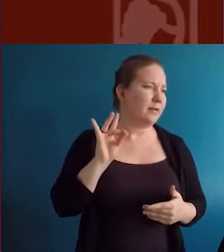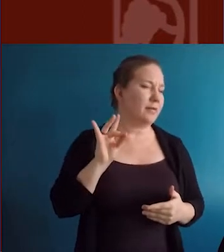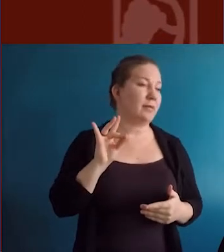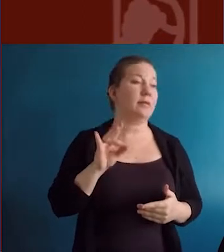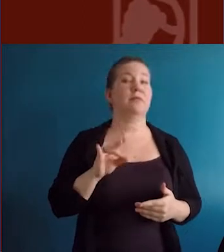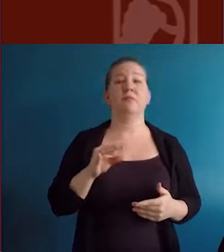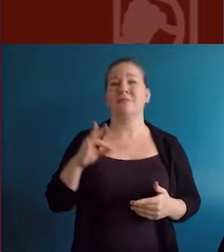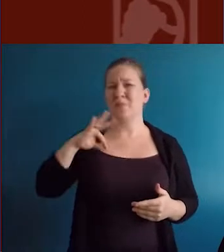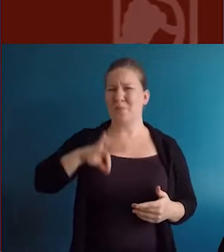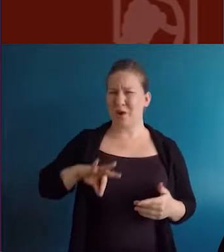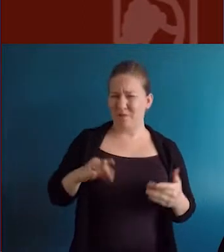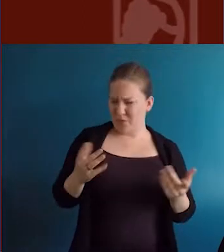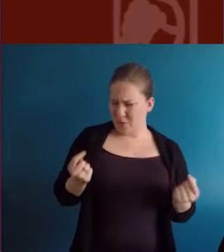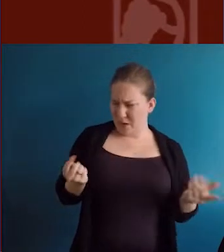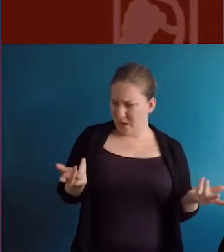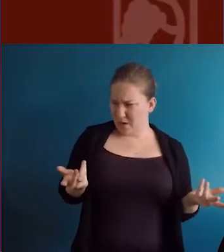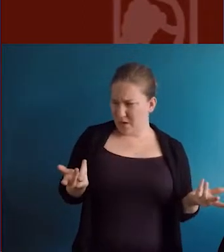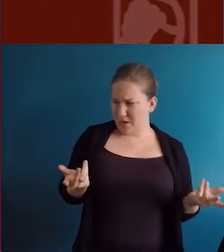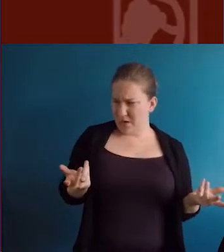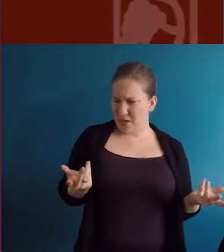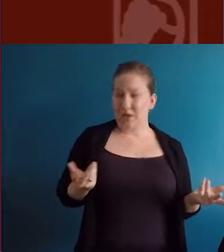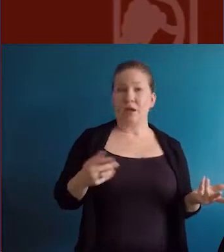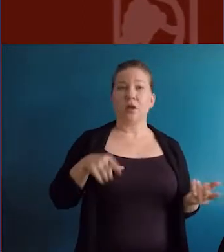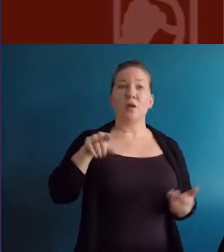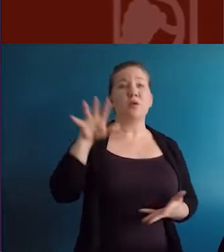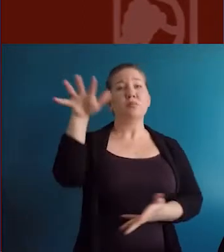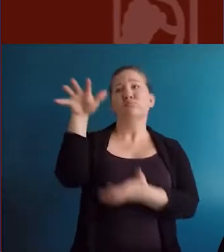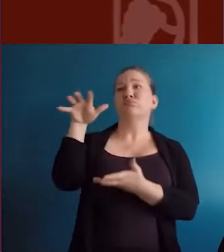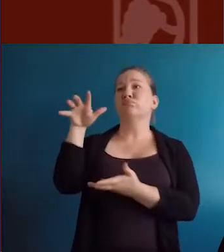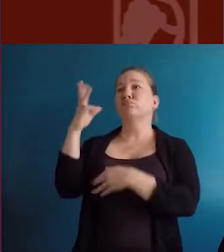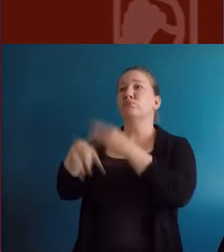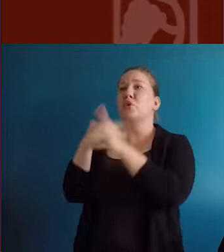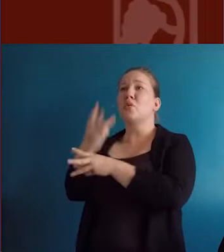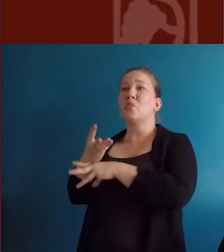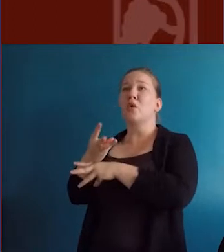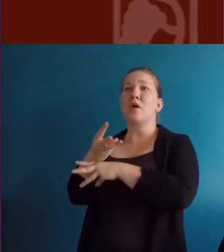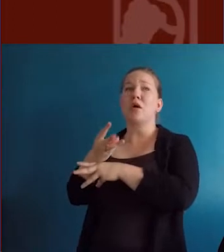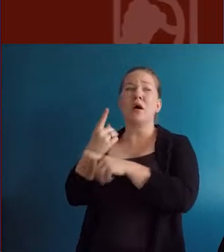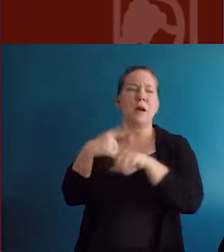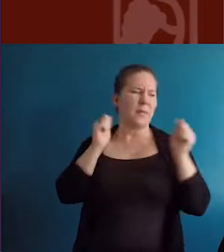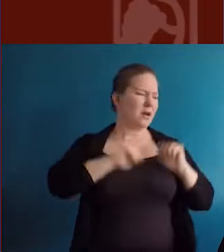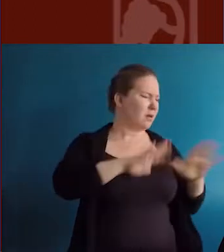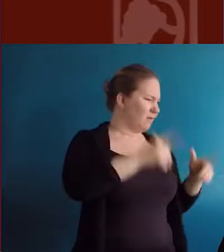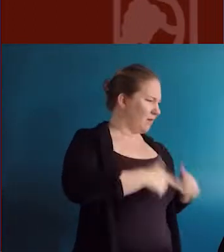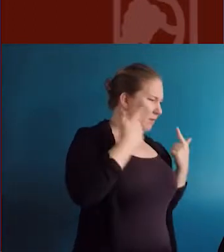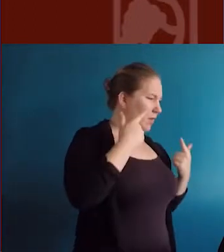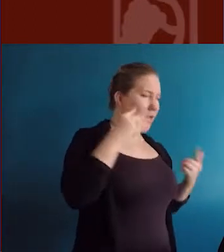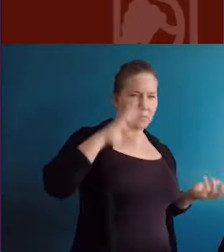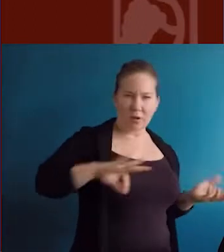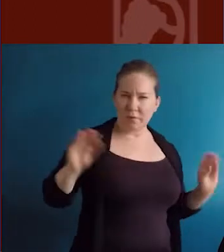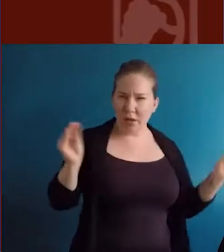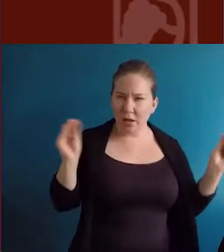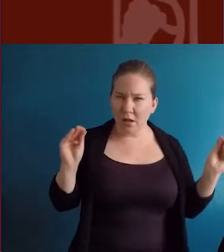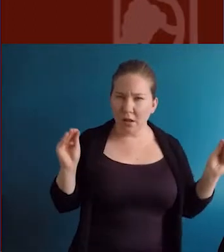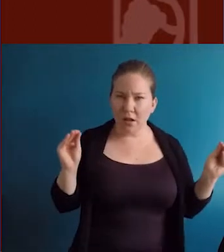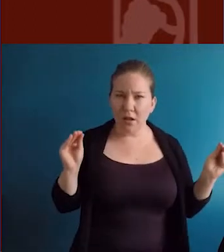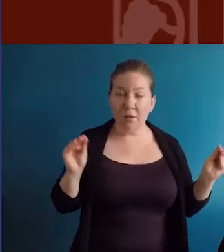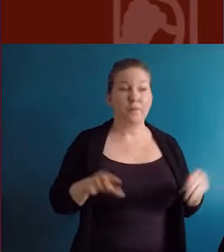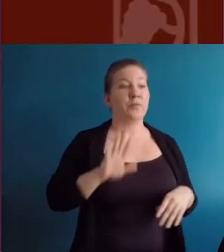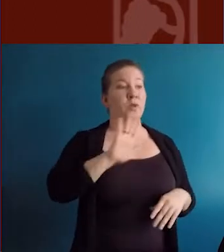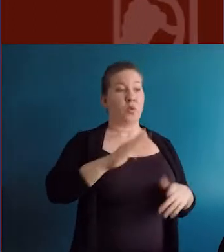them if they gain the whole world, but forfeit their life? Or what will they give in return for their